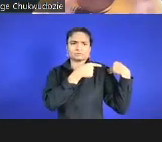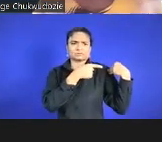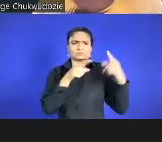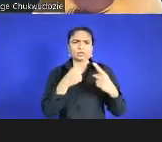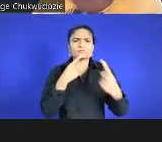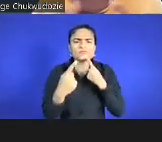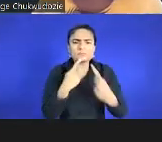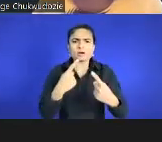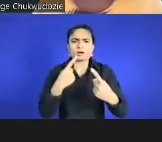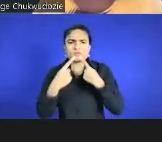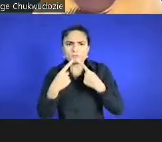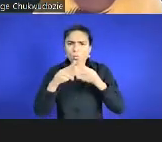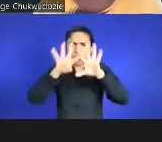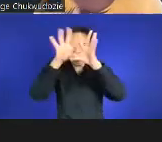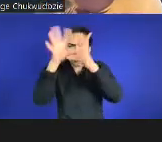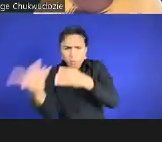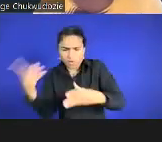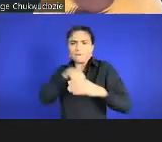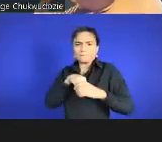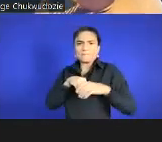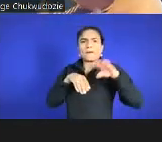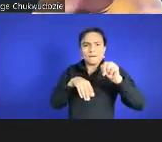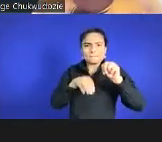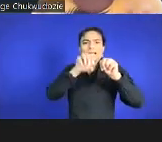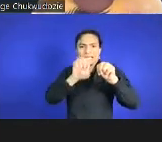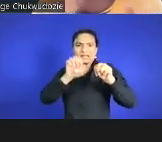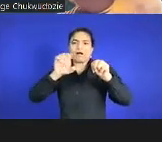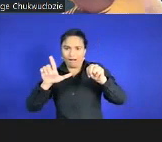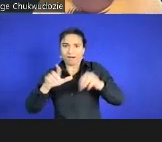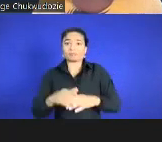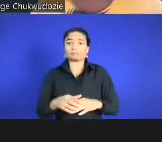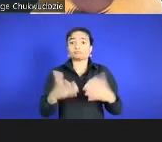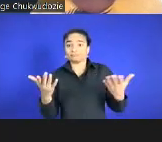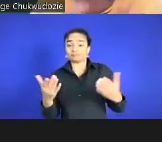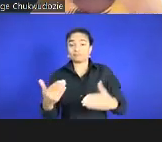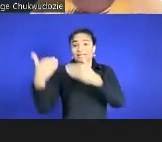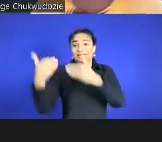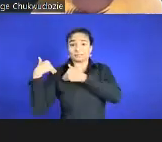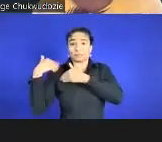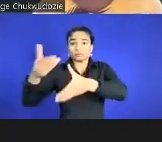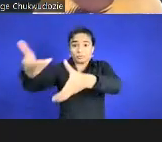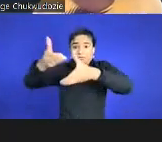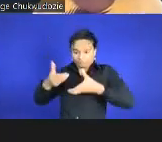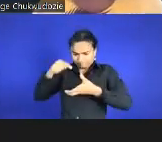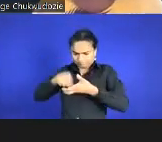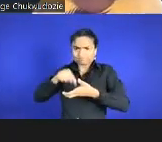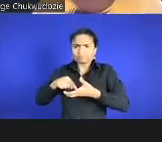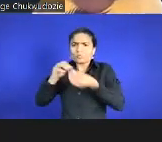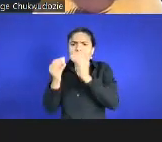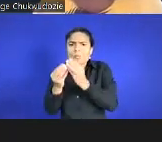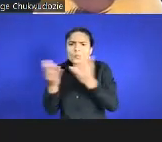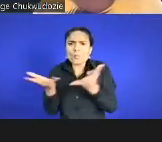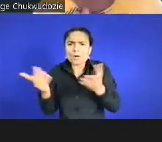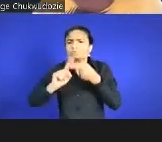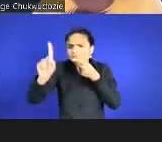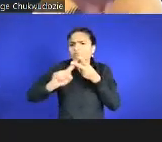review all the complaints that come in, and then try to assign it to the appropriate persons to